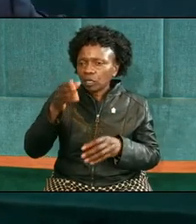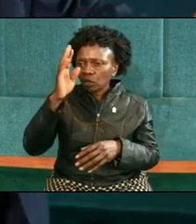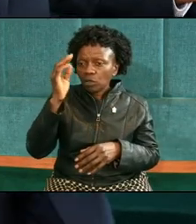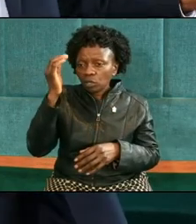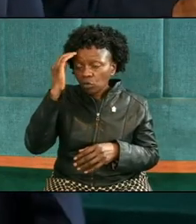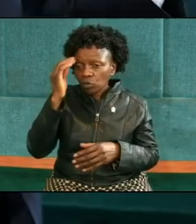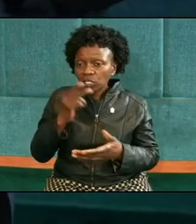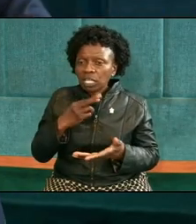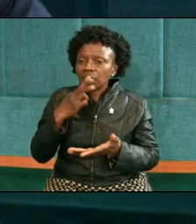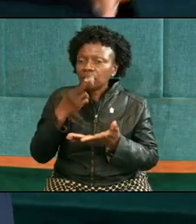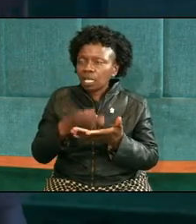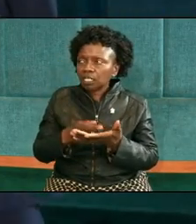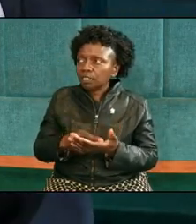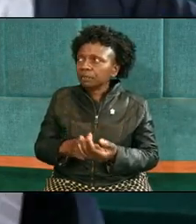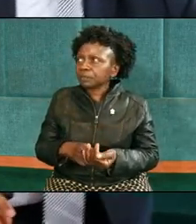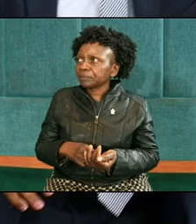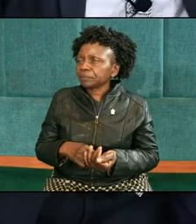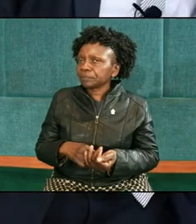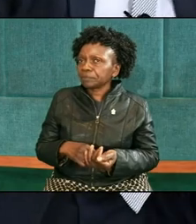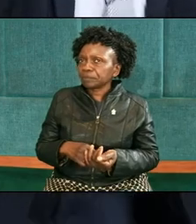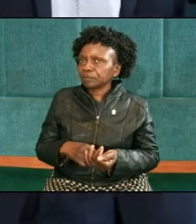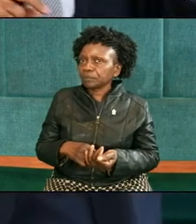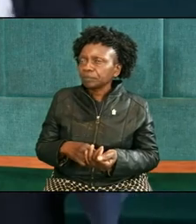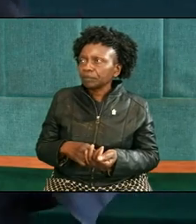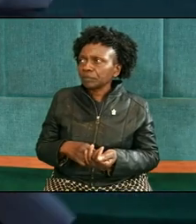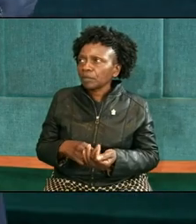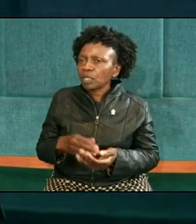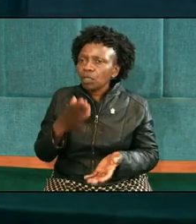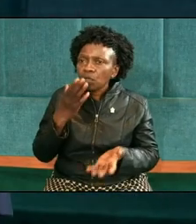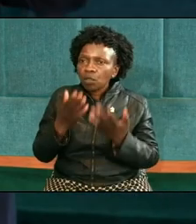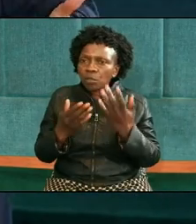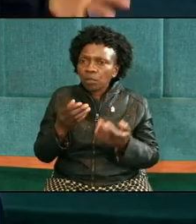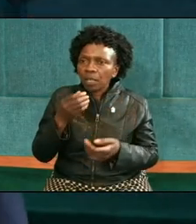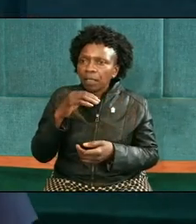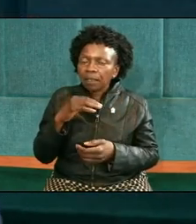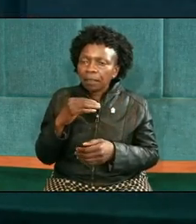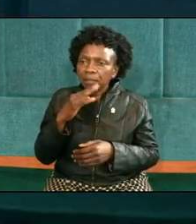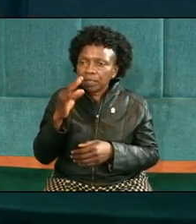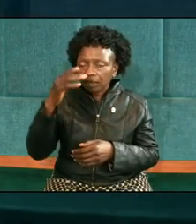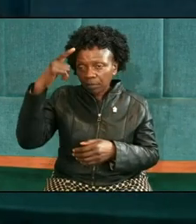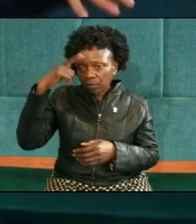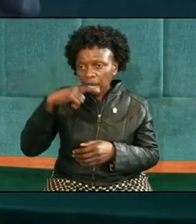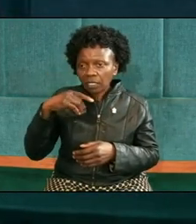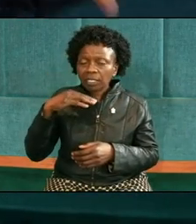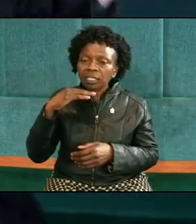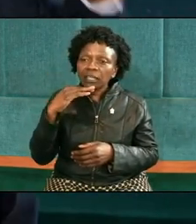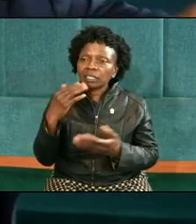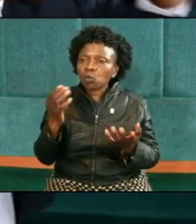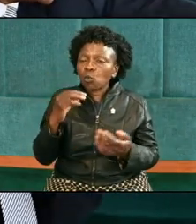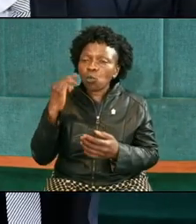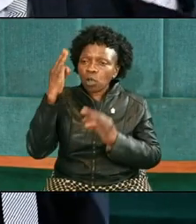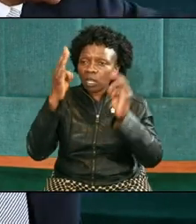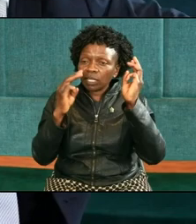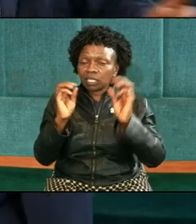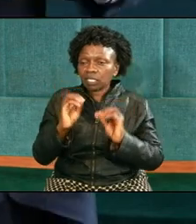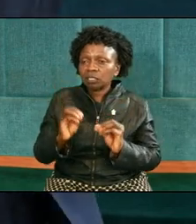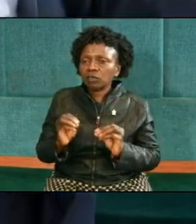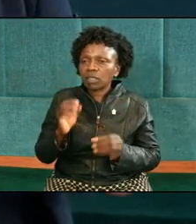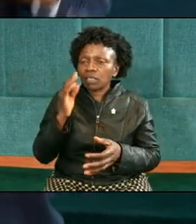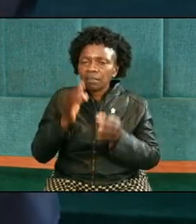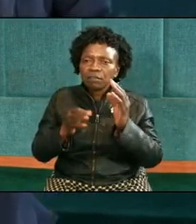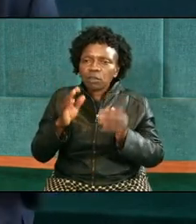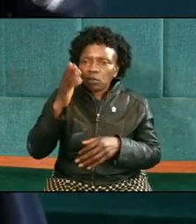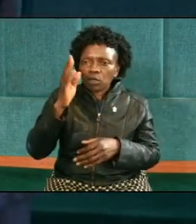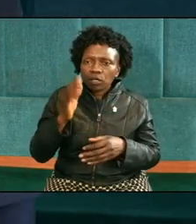me? Those of you in the disability group, you may be deaf, you may be blind, you may have some. Don't worry. If God put his hand on you,